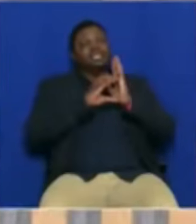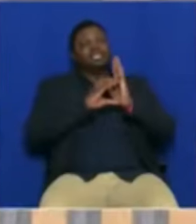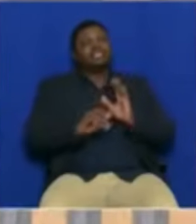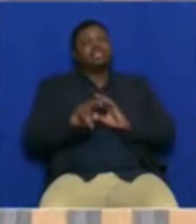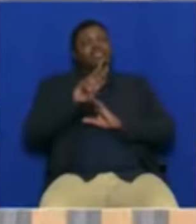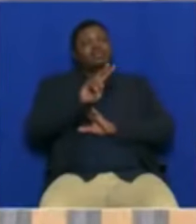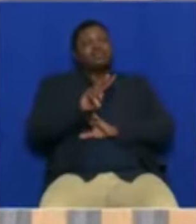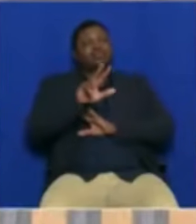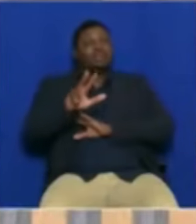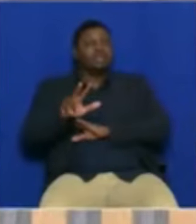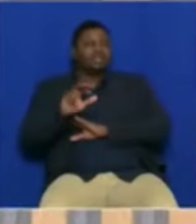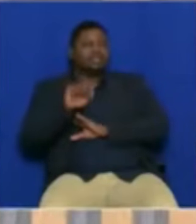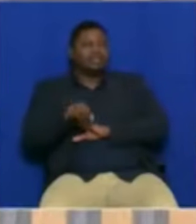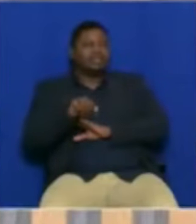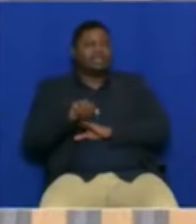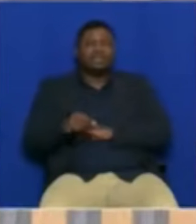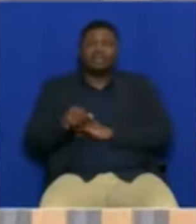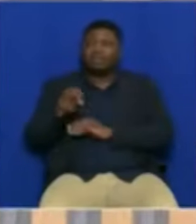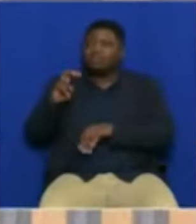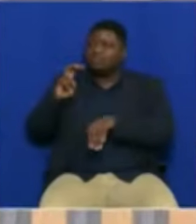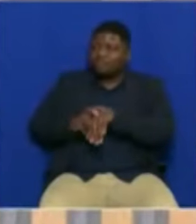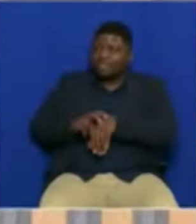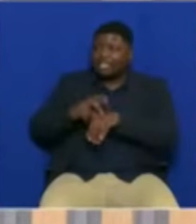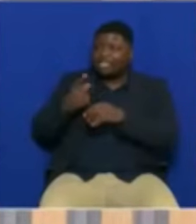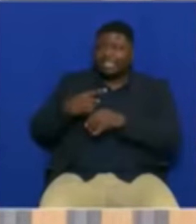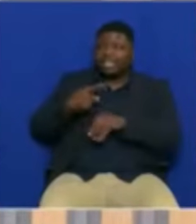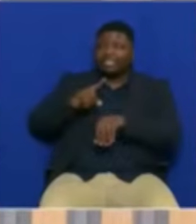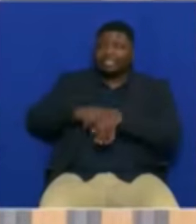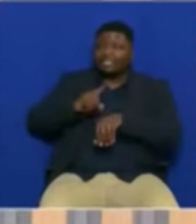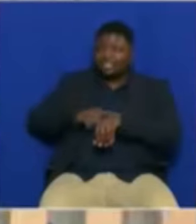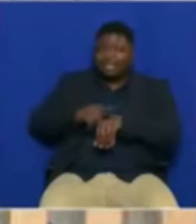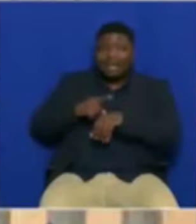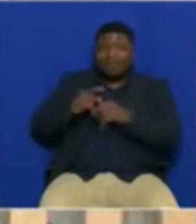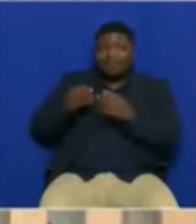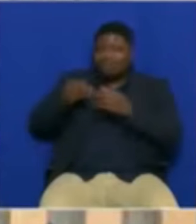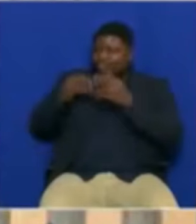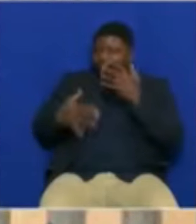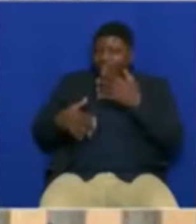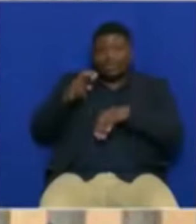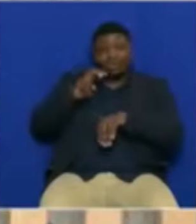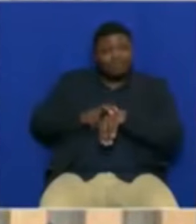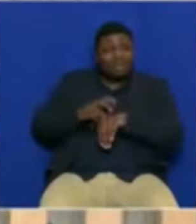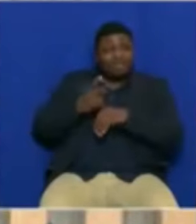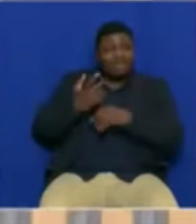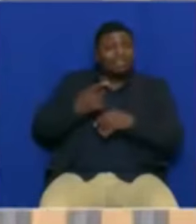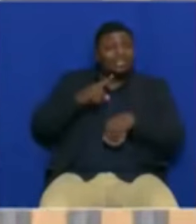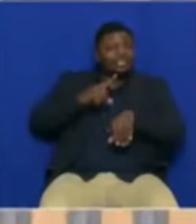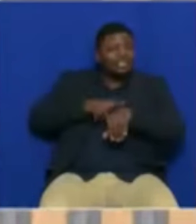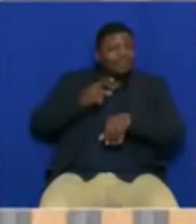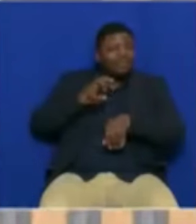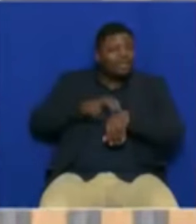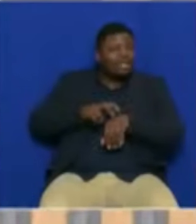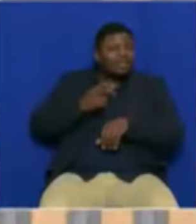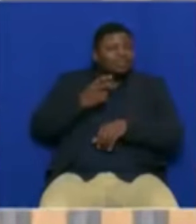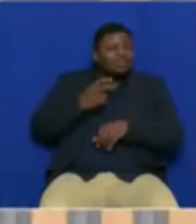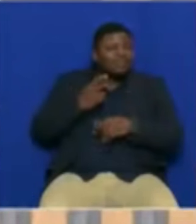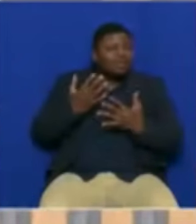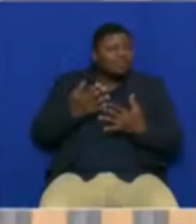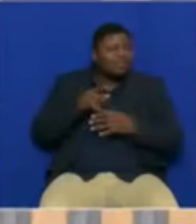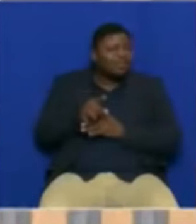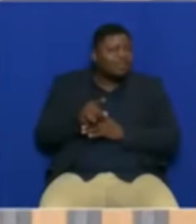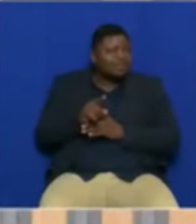lot. A lot, unfortunately, Chair. Okay. No, I was going to say let's sit late. Yes,